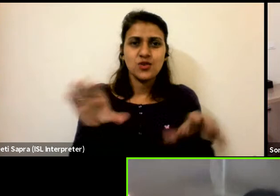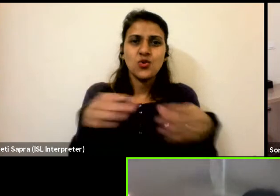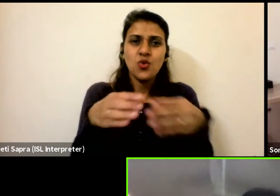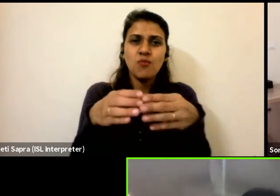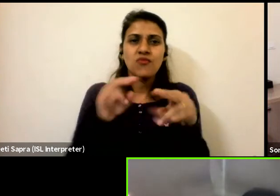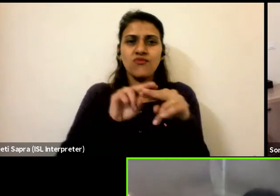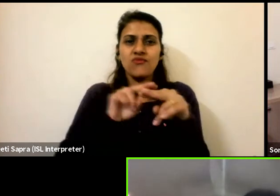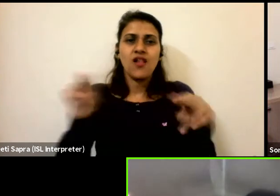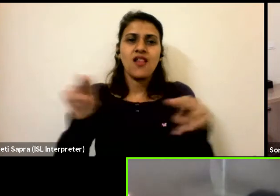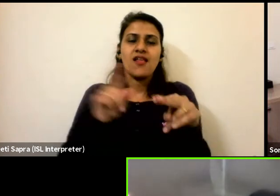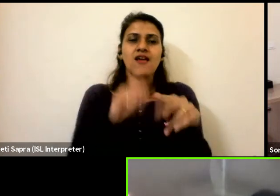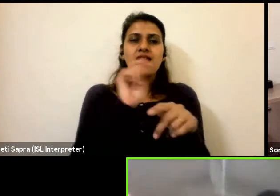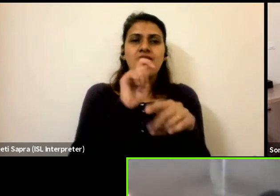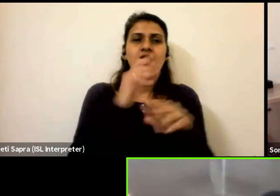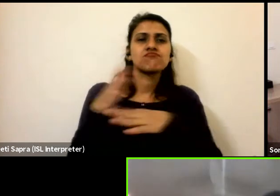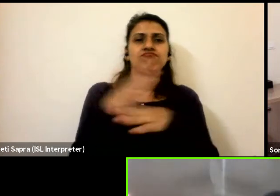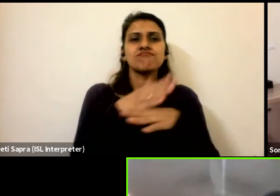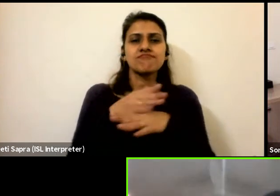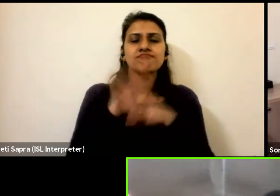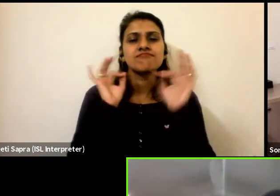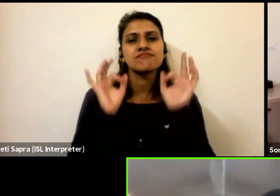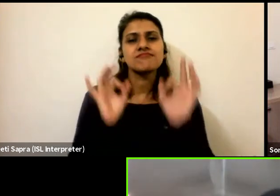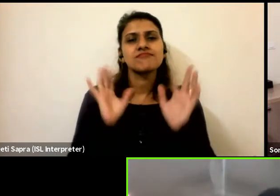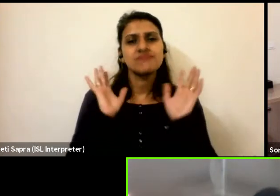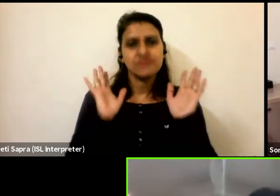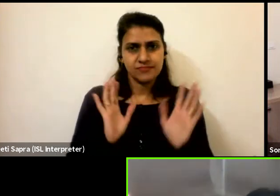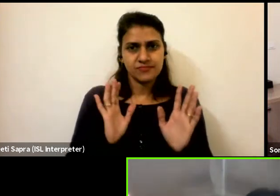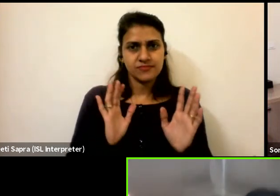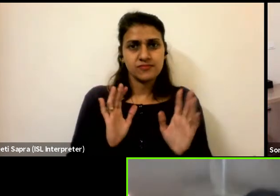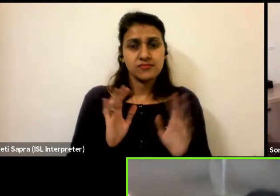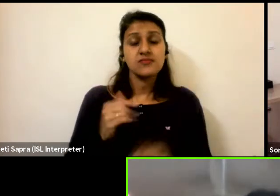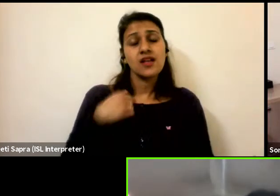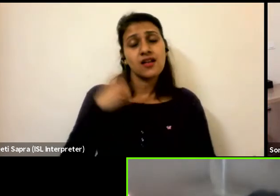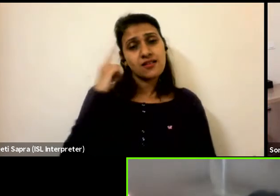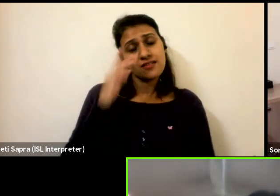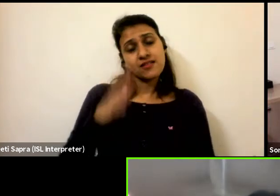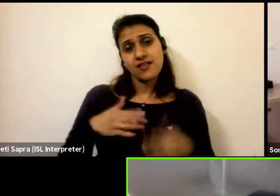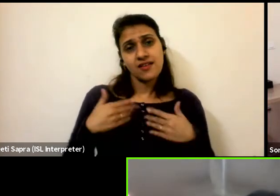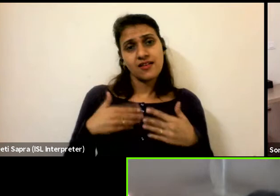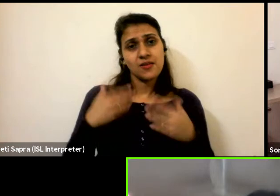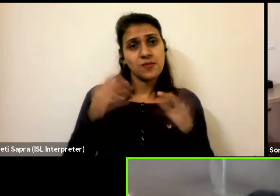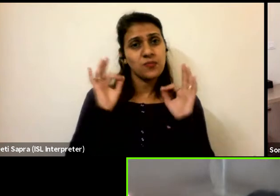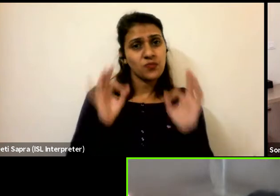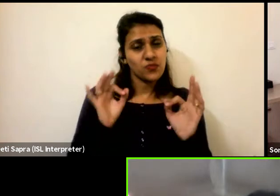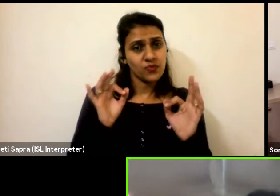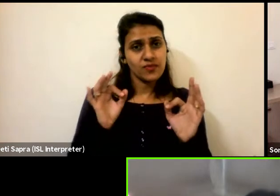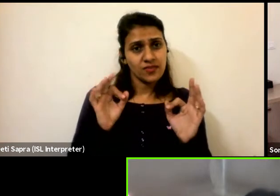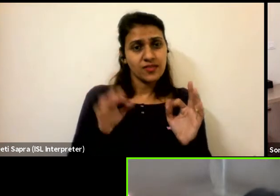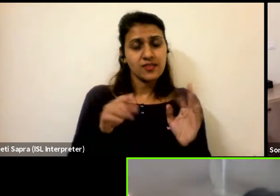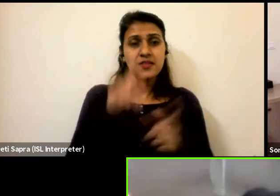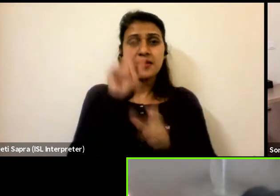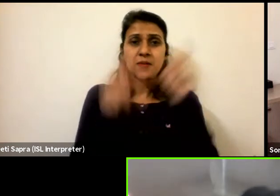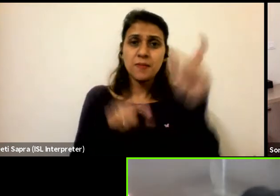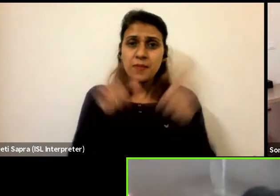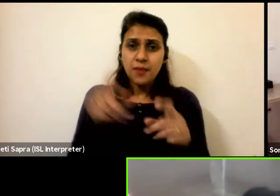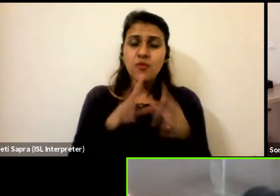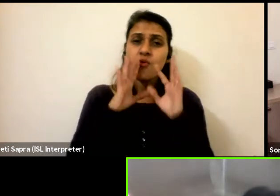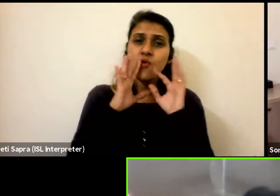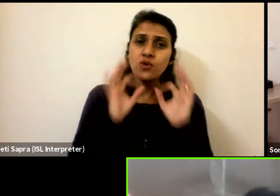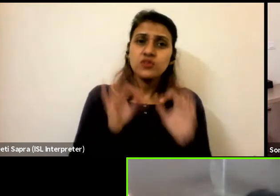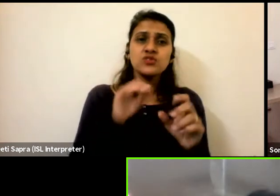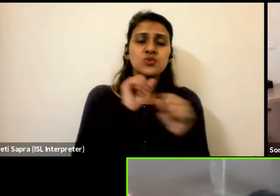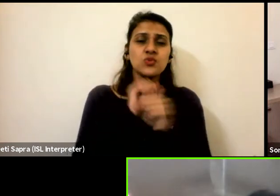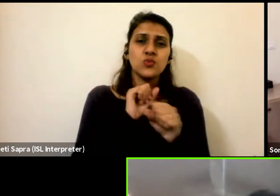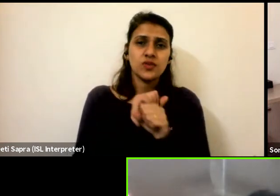fully productive. And I would say that it was a great pleasure to see how these people were actually